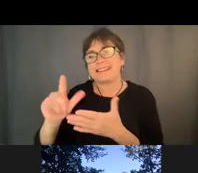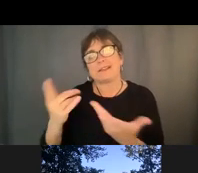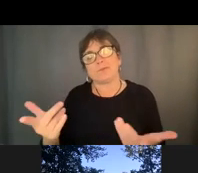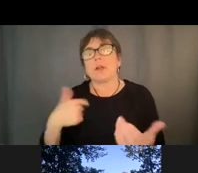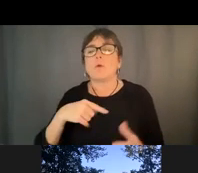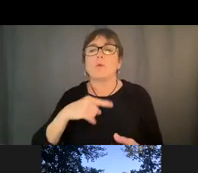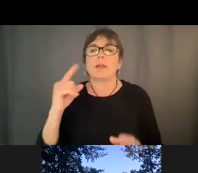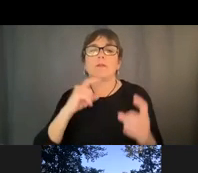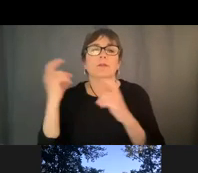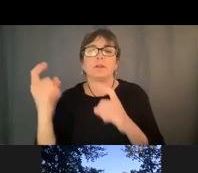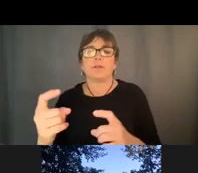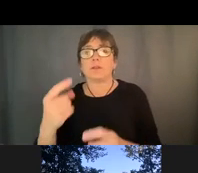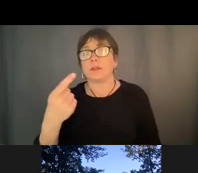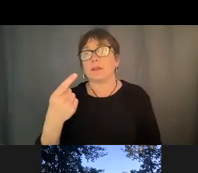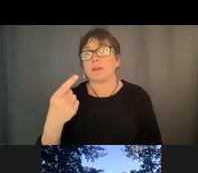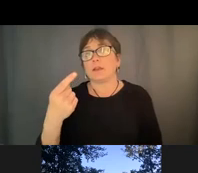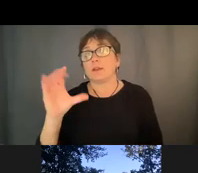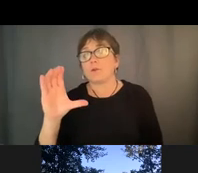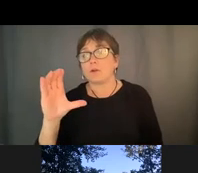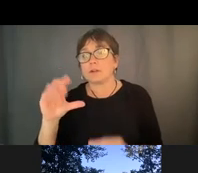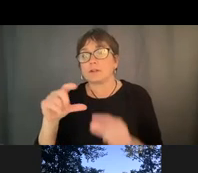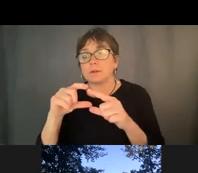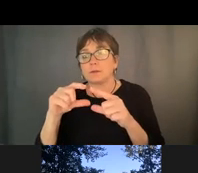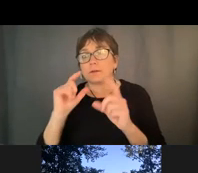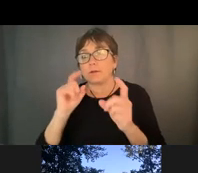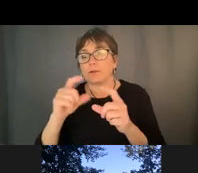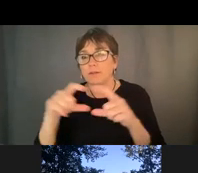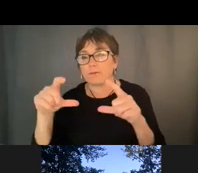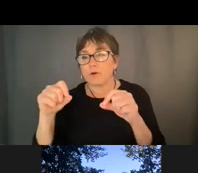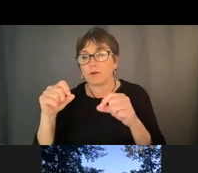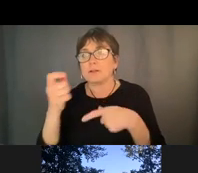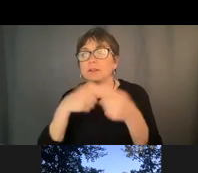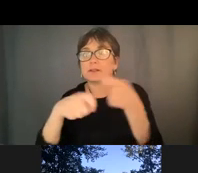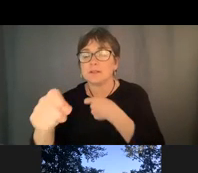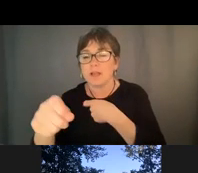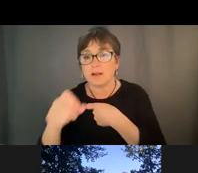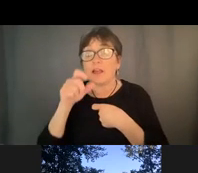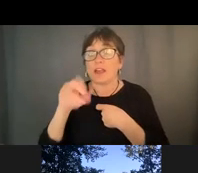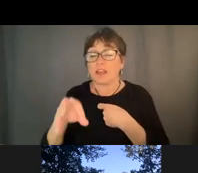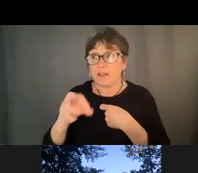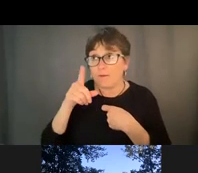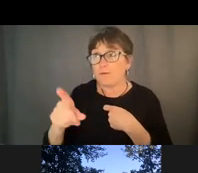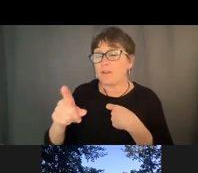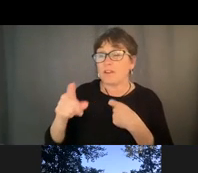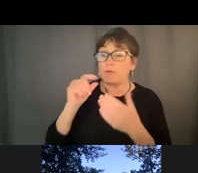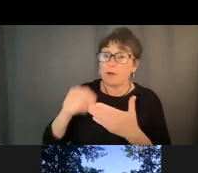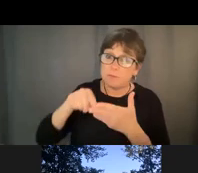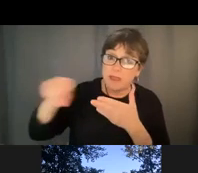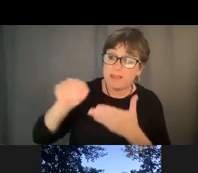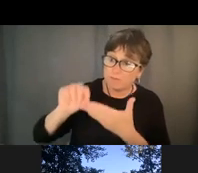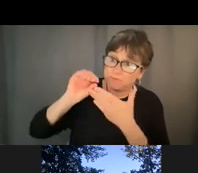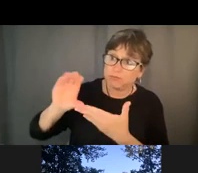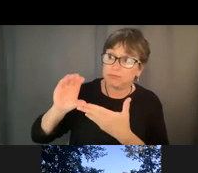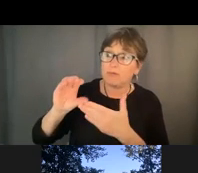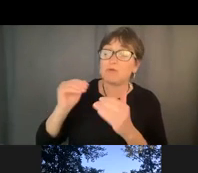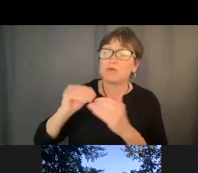as expenses rather than direct payments when that would harm their benefits. And so it is